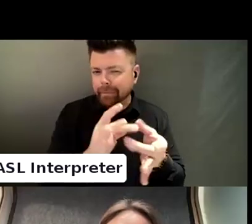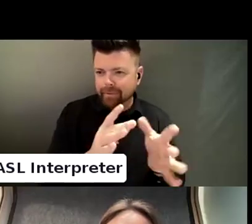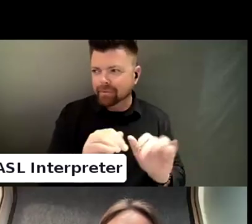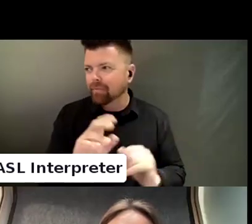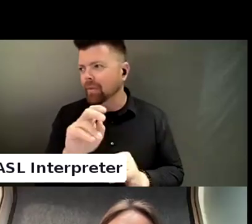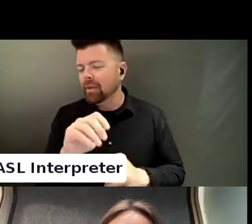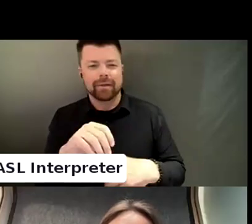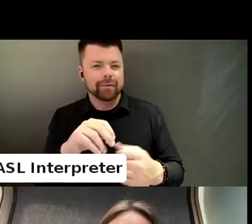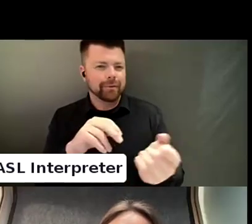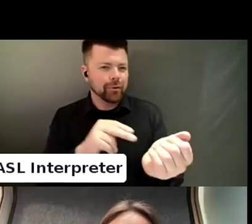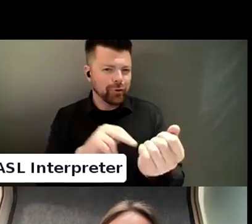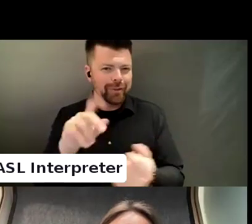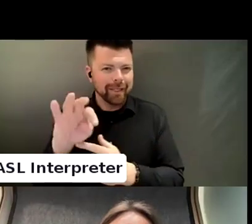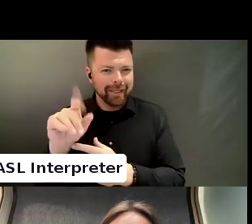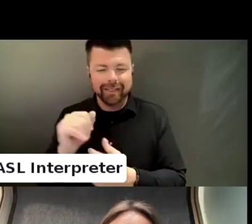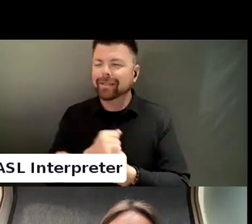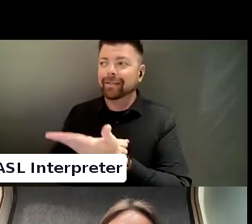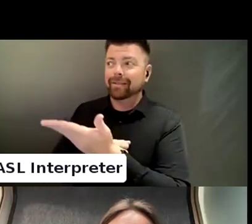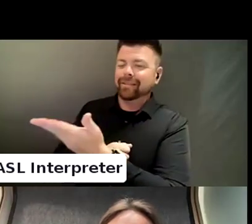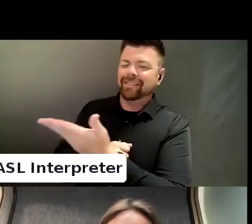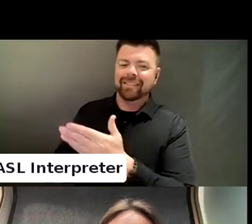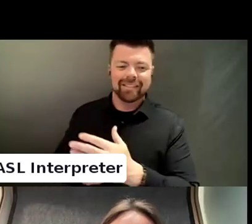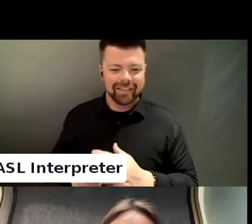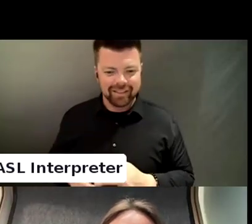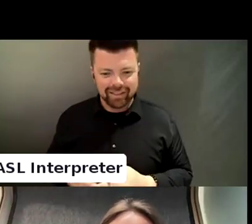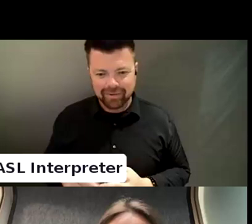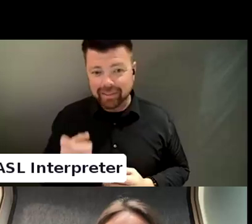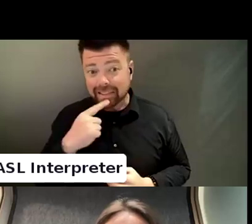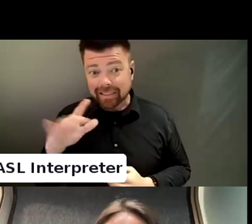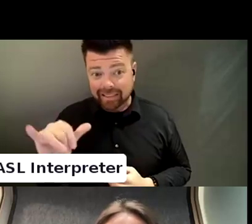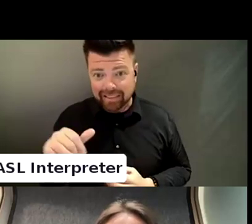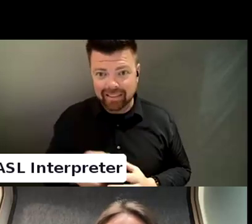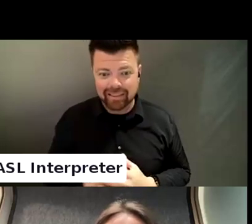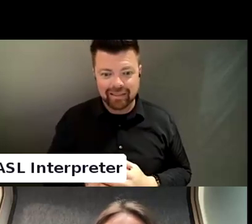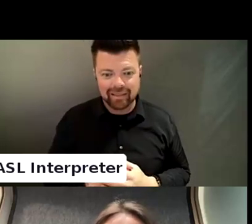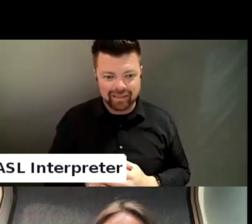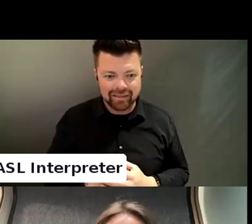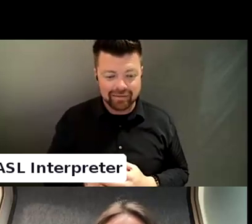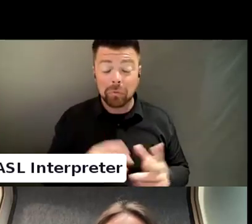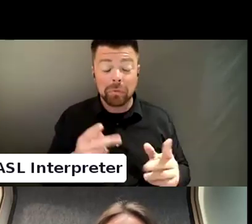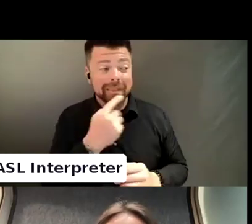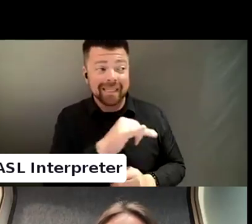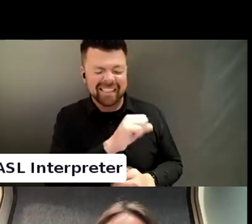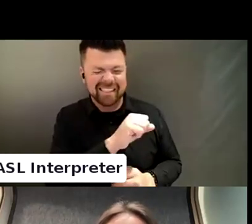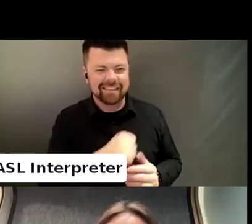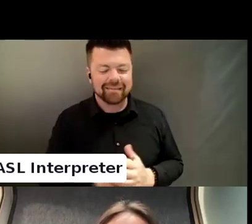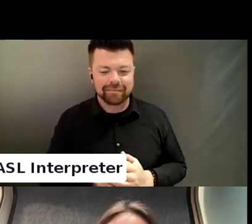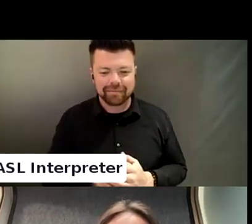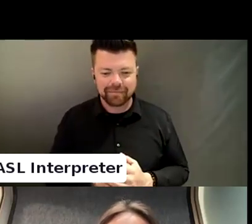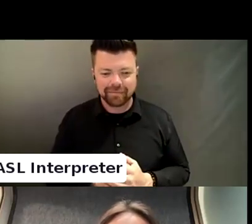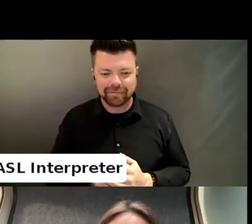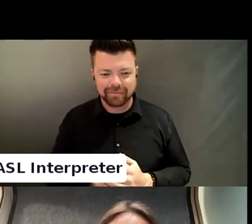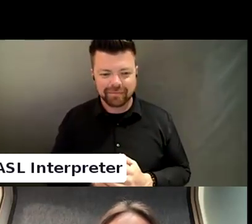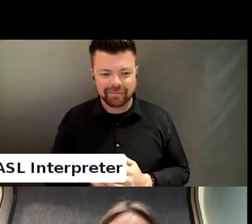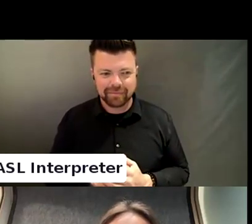I think partially in jest said, I want one today, and I want to put it in my There are brain people today. that will tell me that, yes. Yes, and